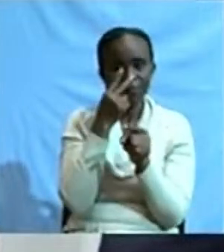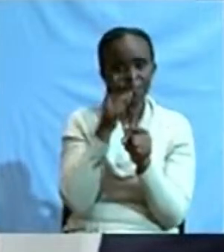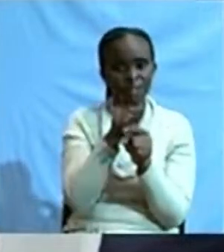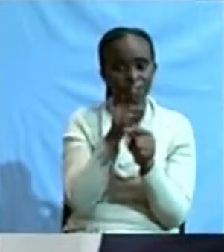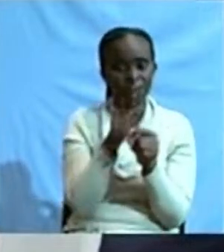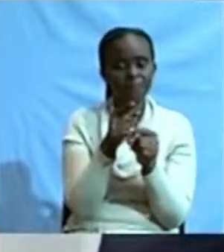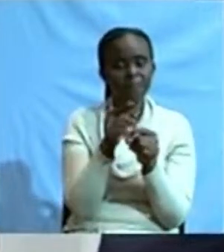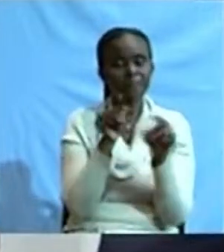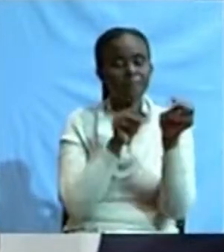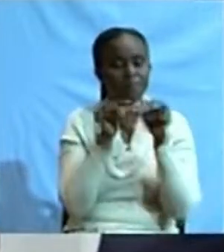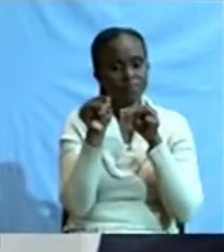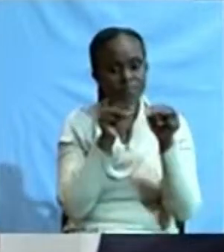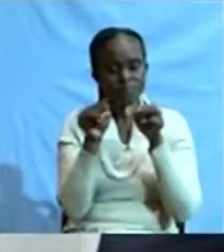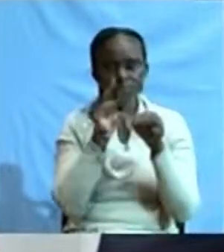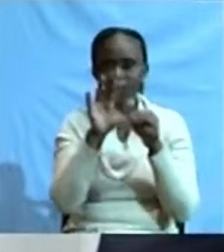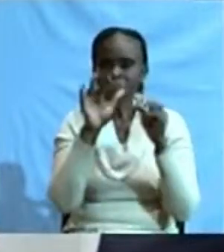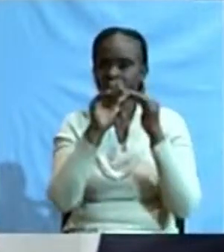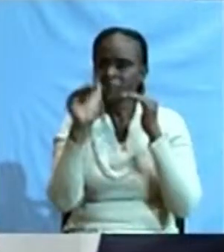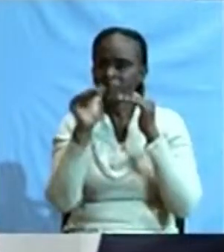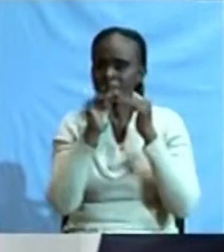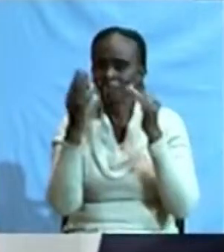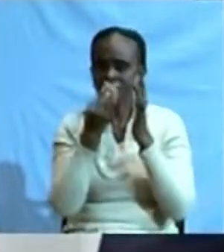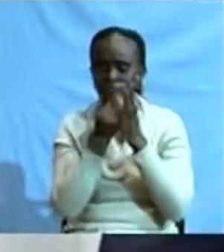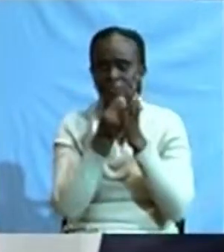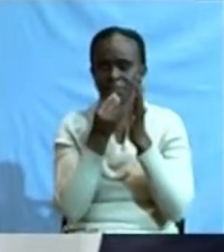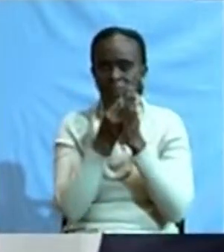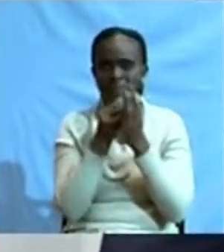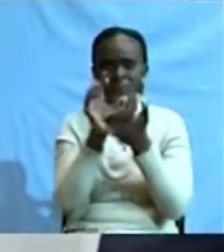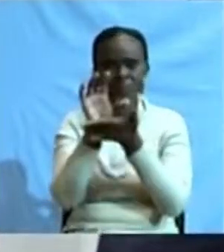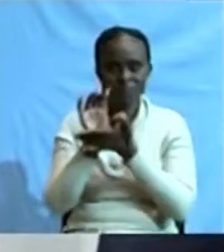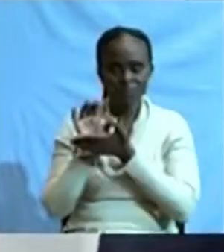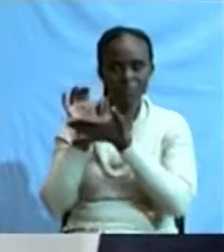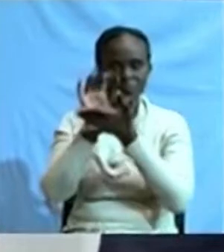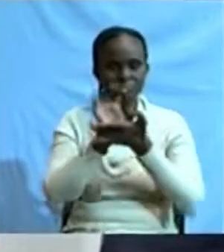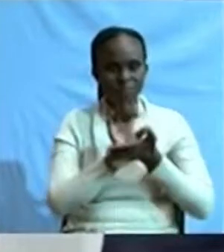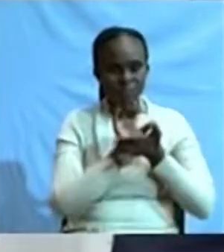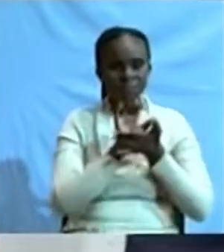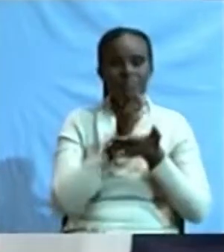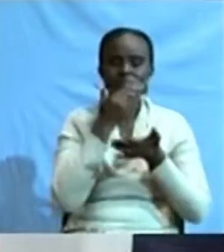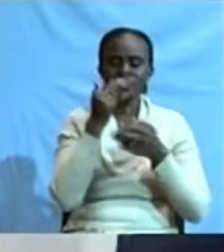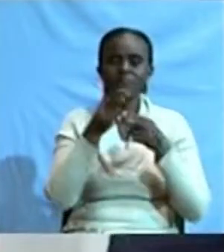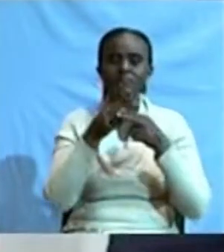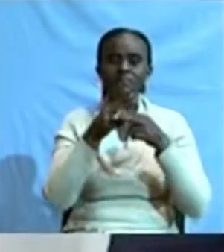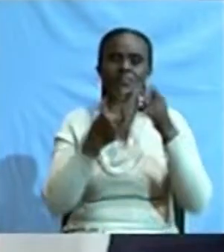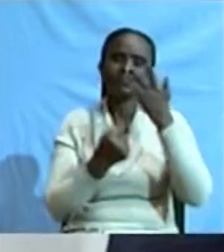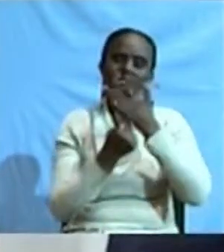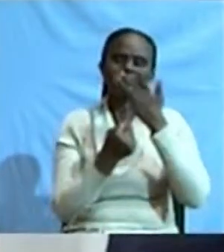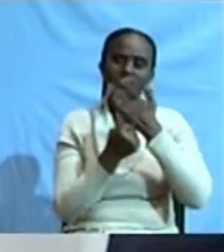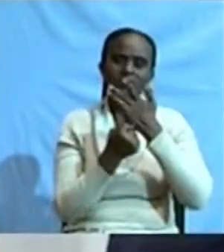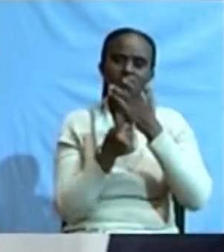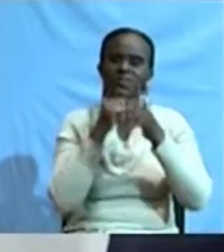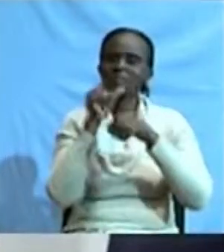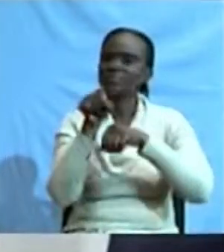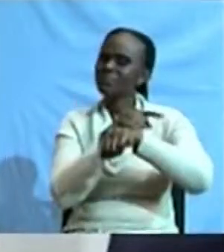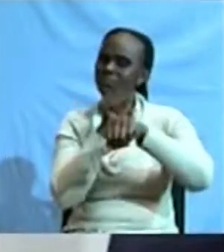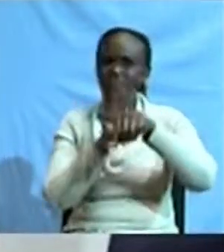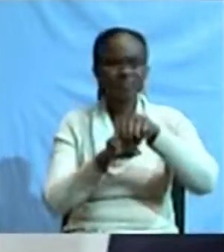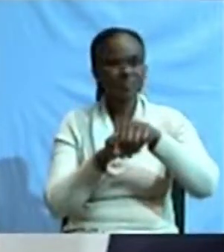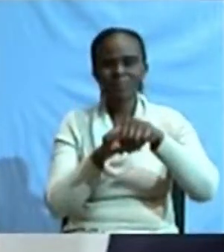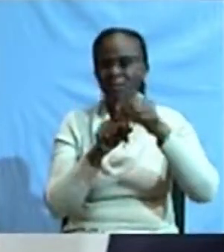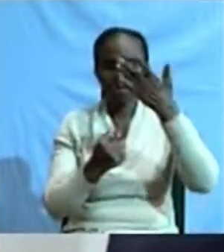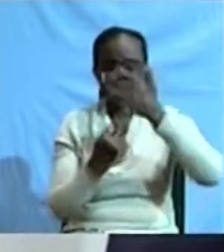the management of equalization funds, borrowing, it should be short term, not long term.